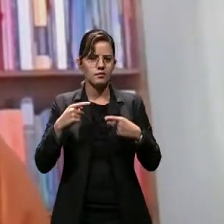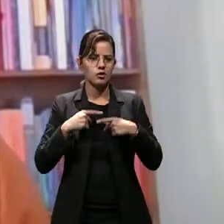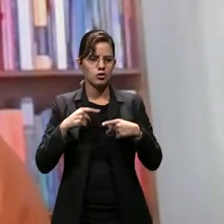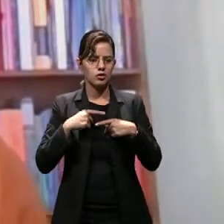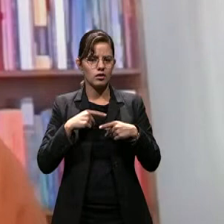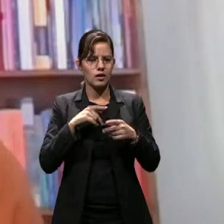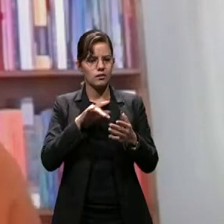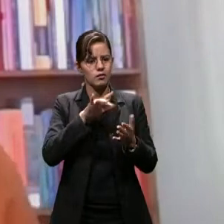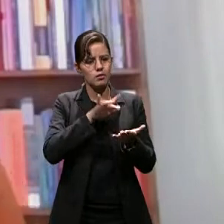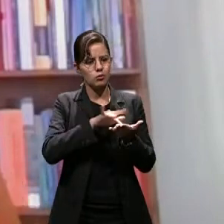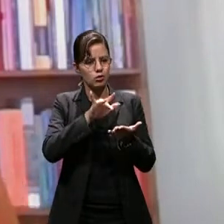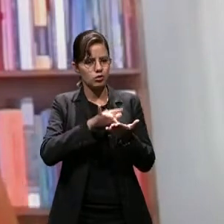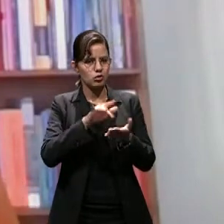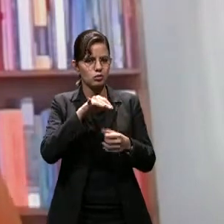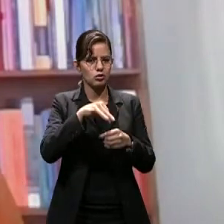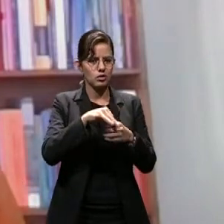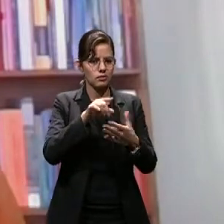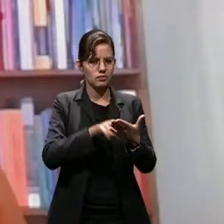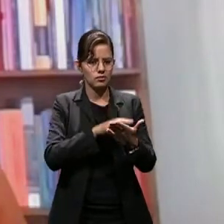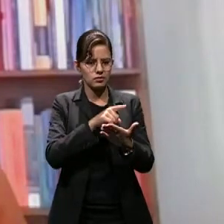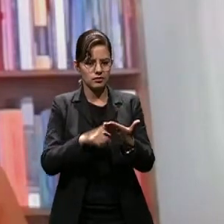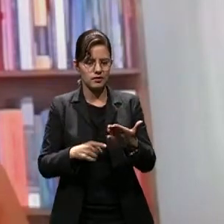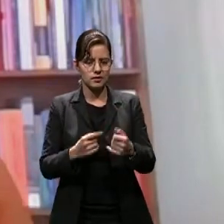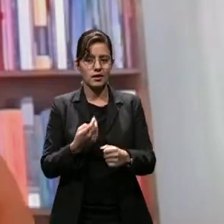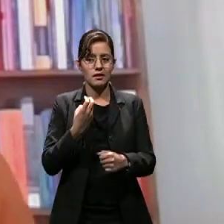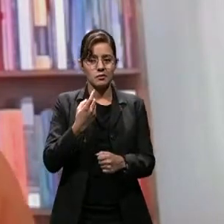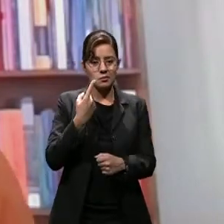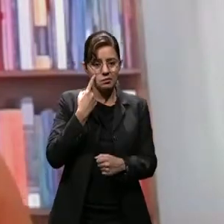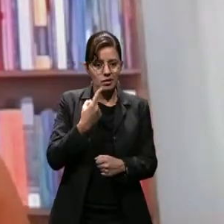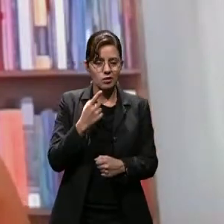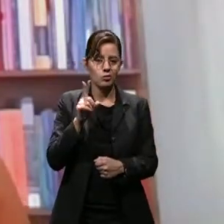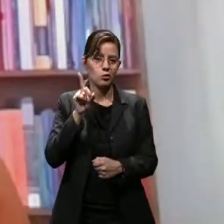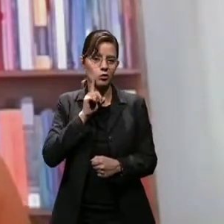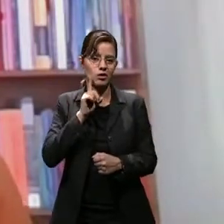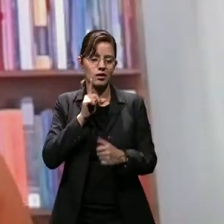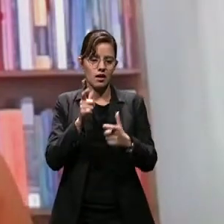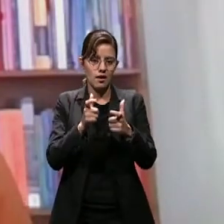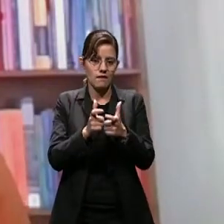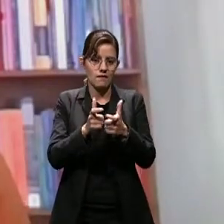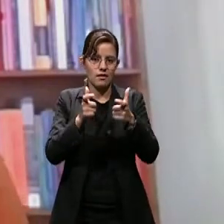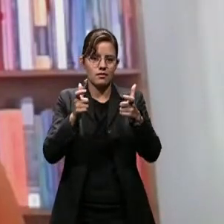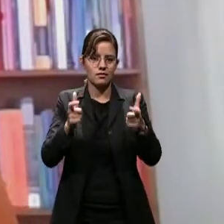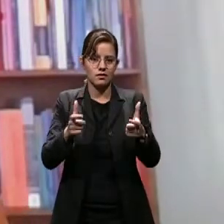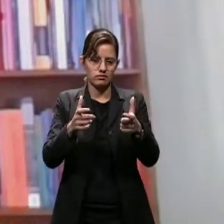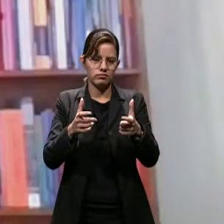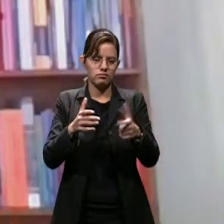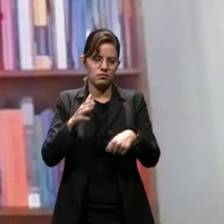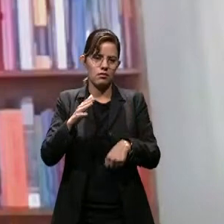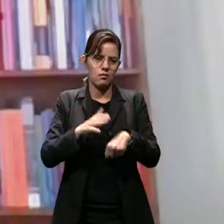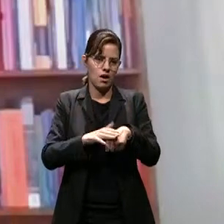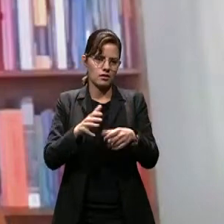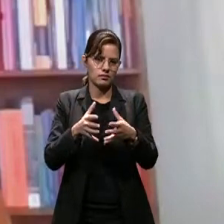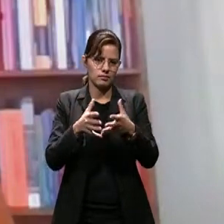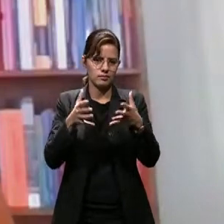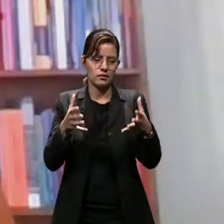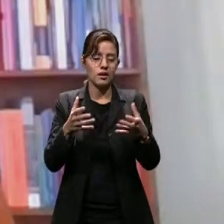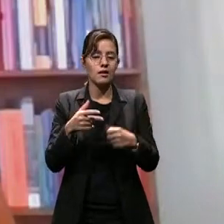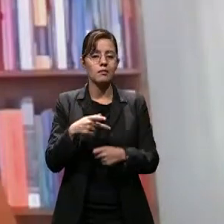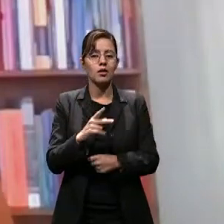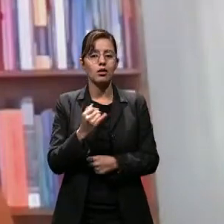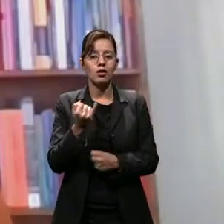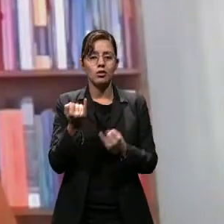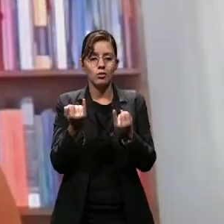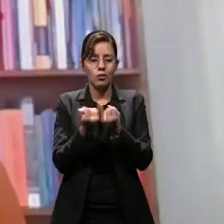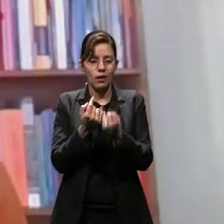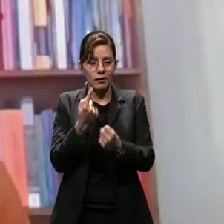elected. And we also see that more and more women are in these positions now. However, she also